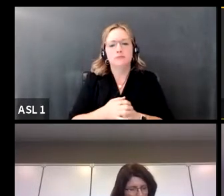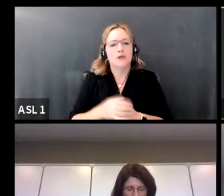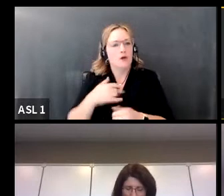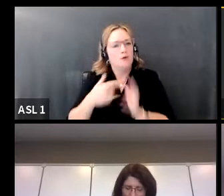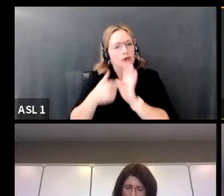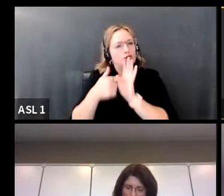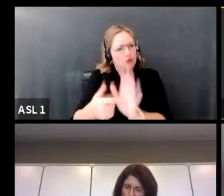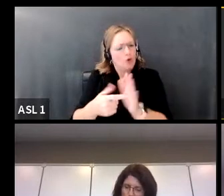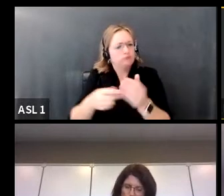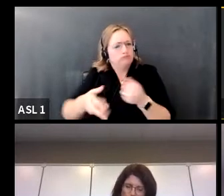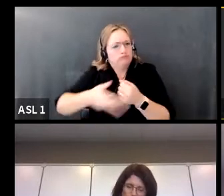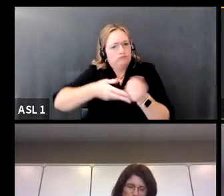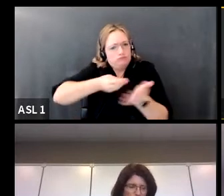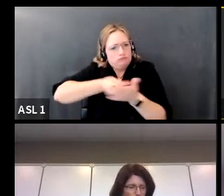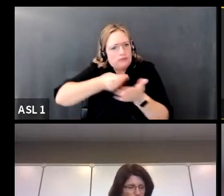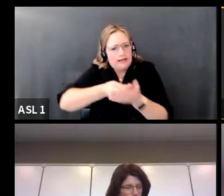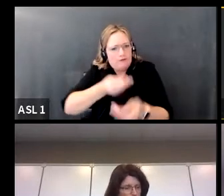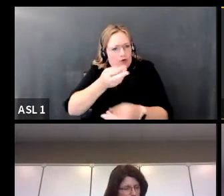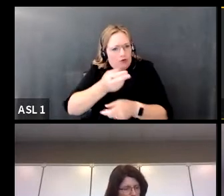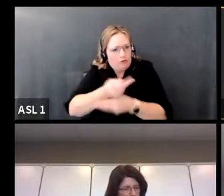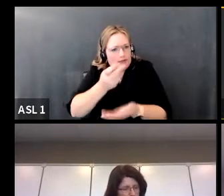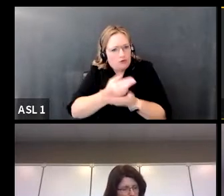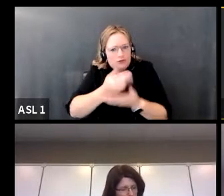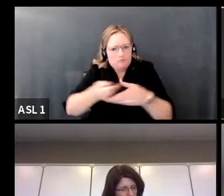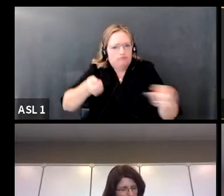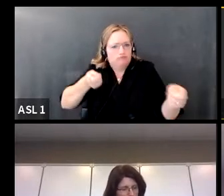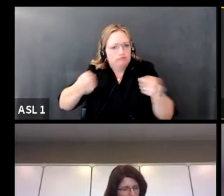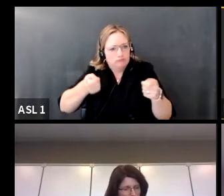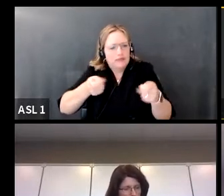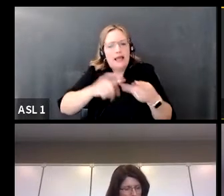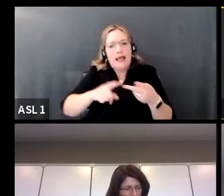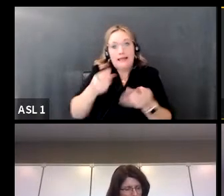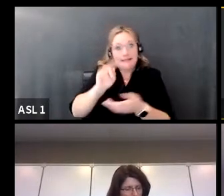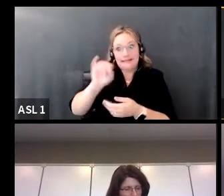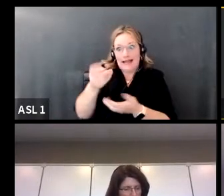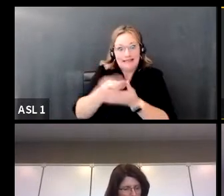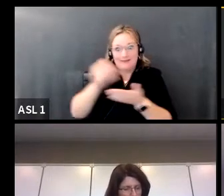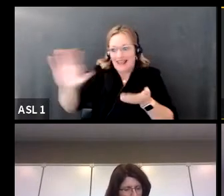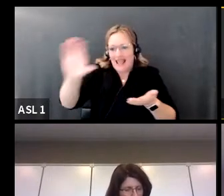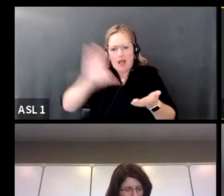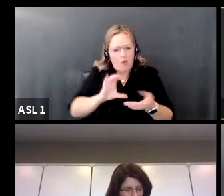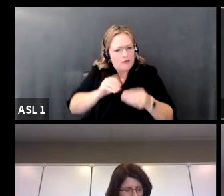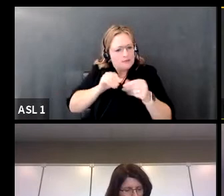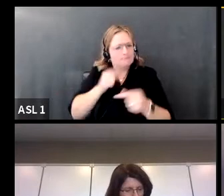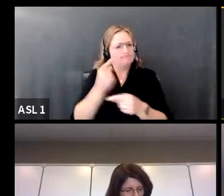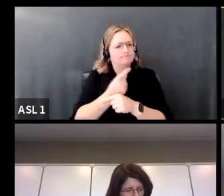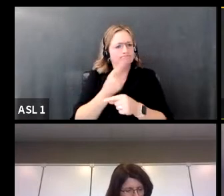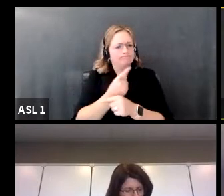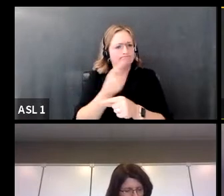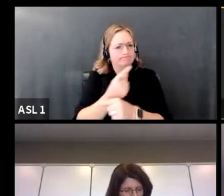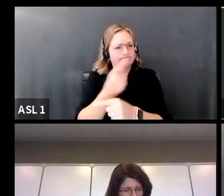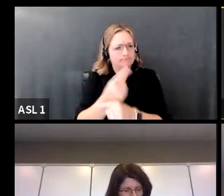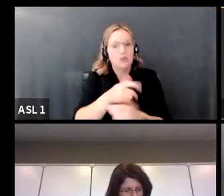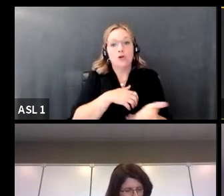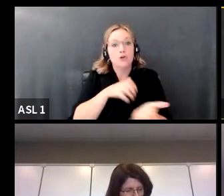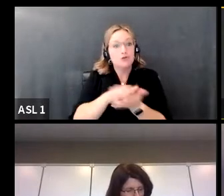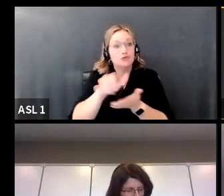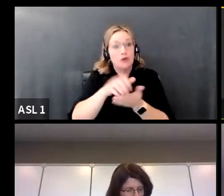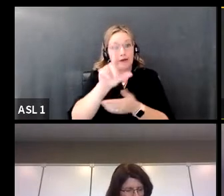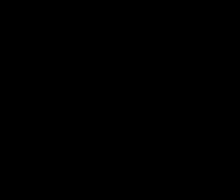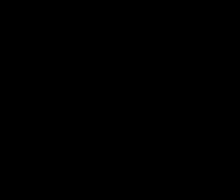efficient use of police resources and taxpayer dollars the draft 2022 budget was also